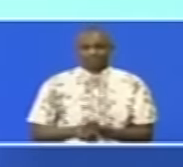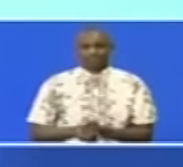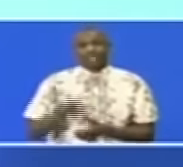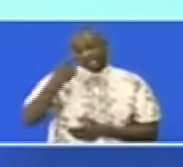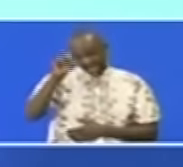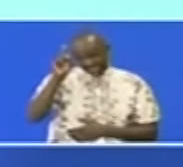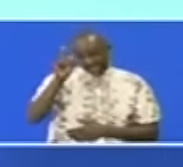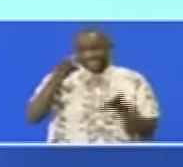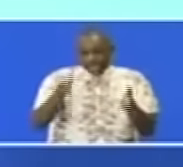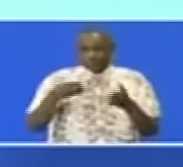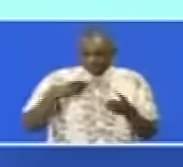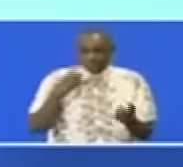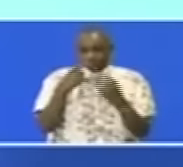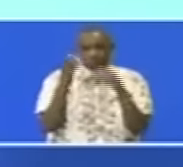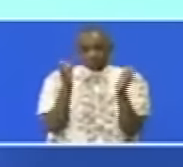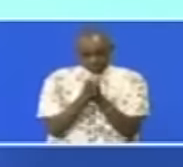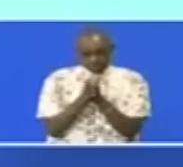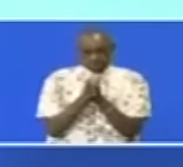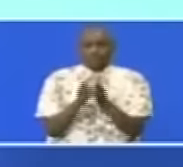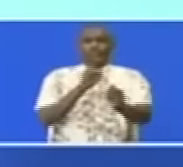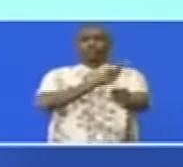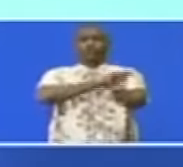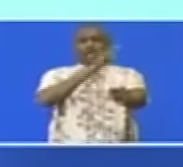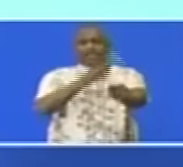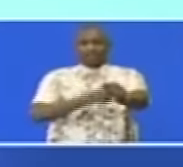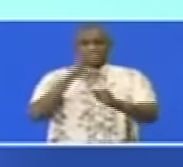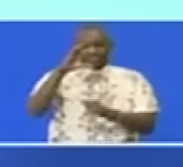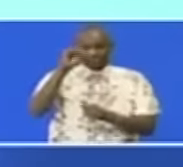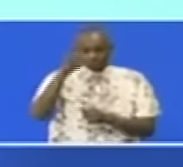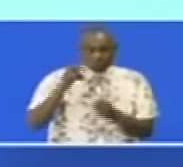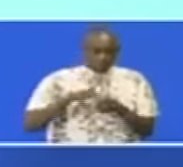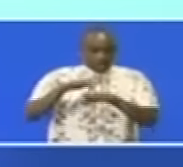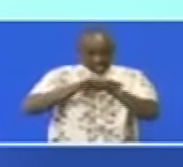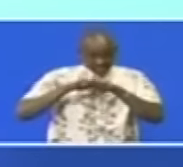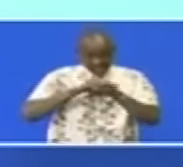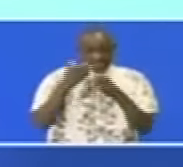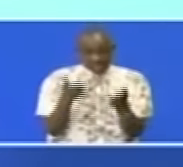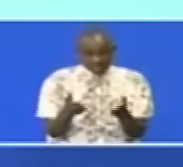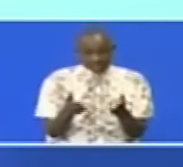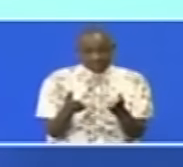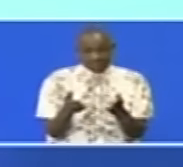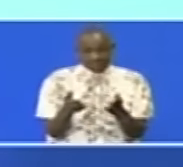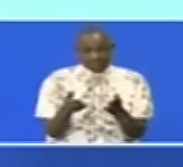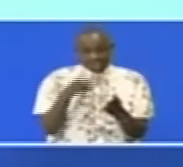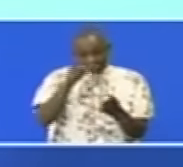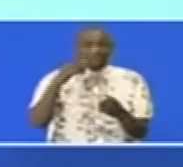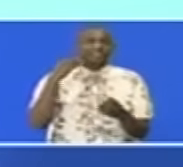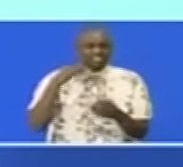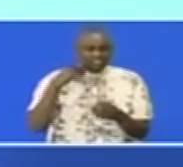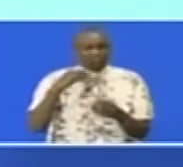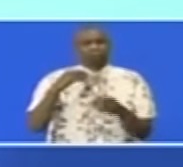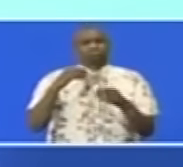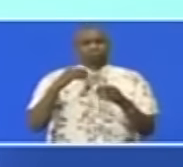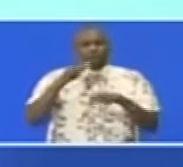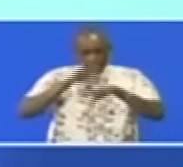Right, and now we want to speak to John Allenam, who is the CEO of Africa Uncensored, but also a longtime investigative journalist who